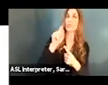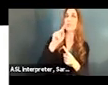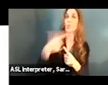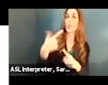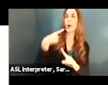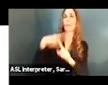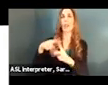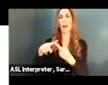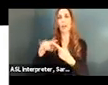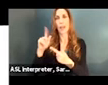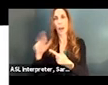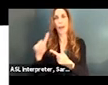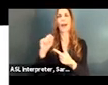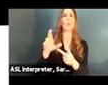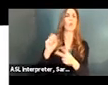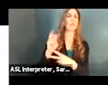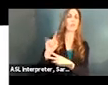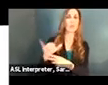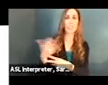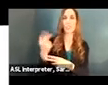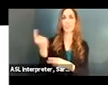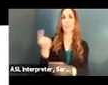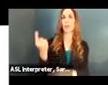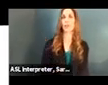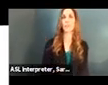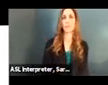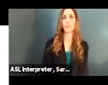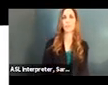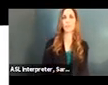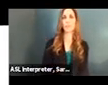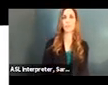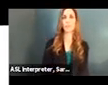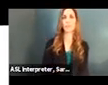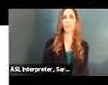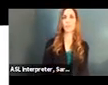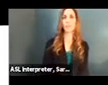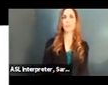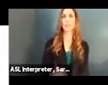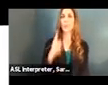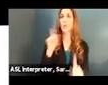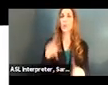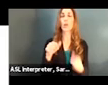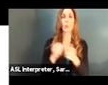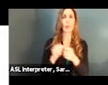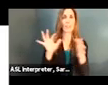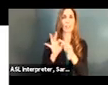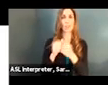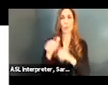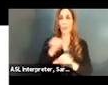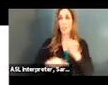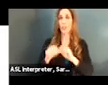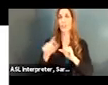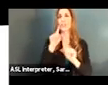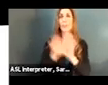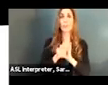and a switch, a wireless switch to use together. So you can order these things in conjunction with each other. And this is a picture, one person is